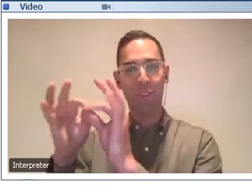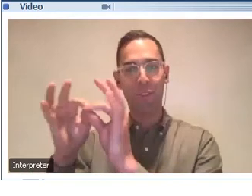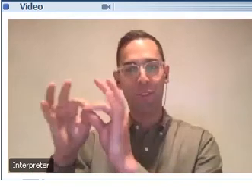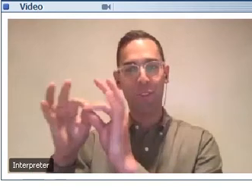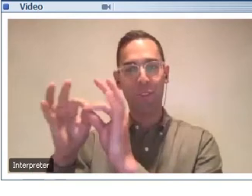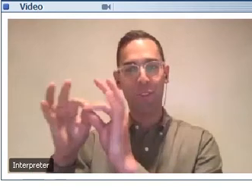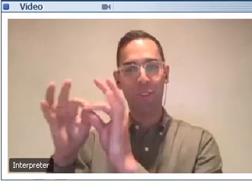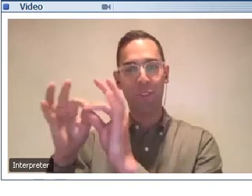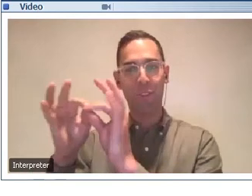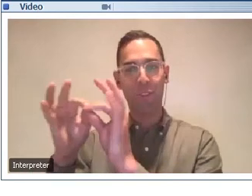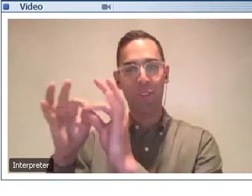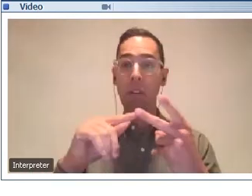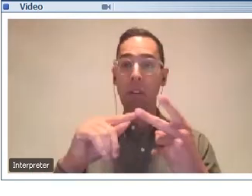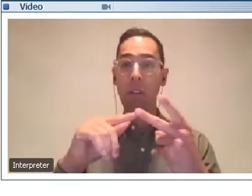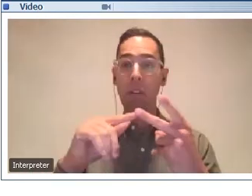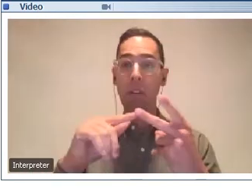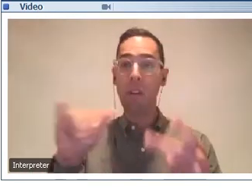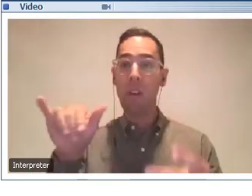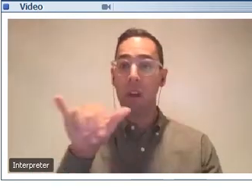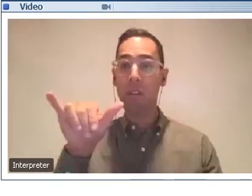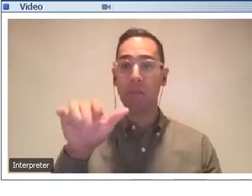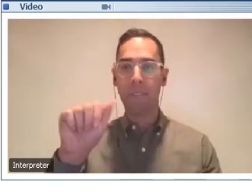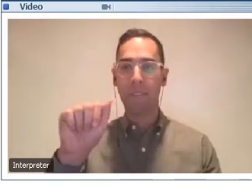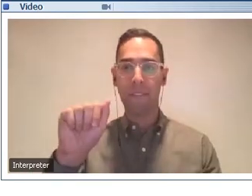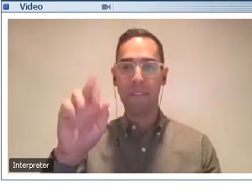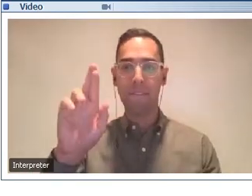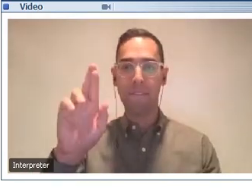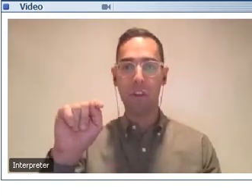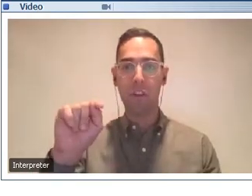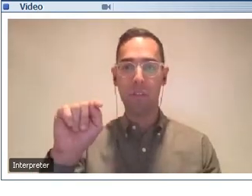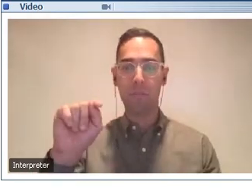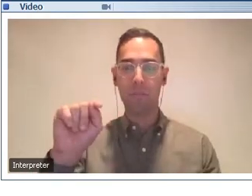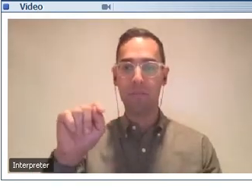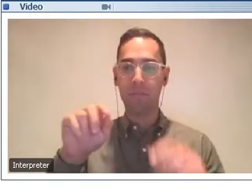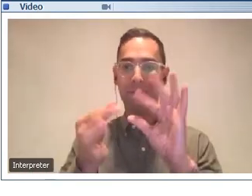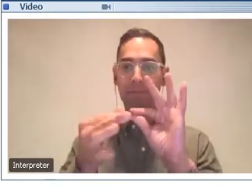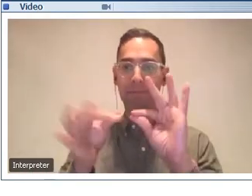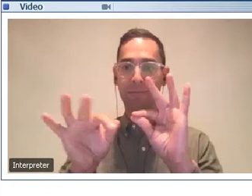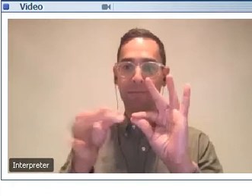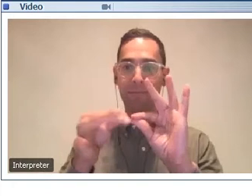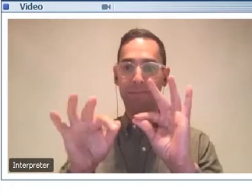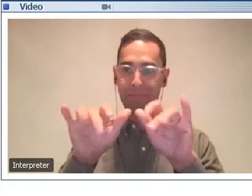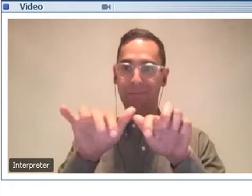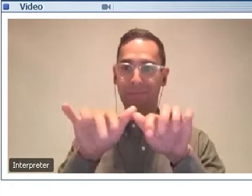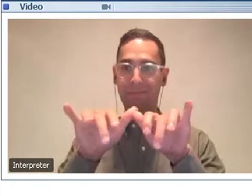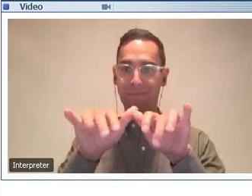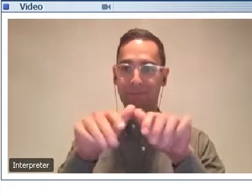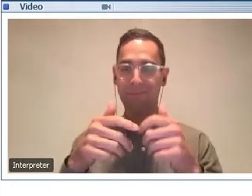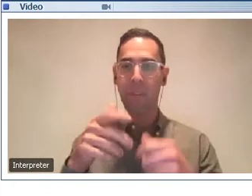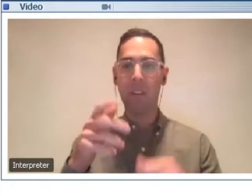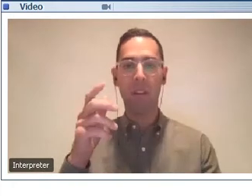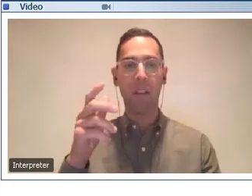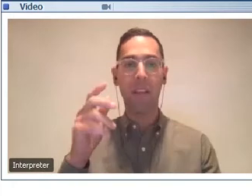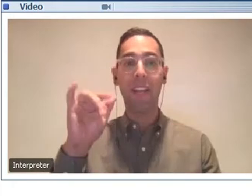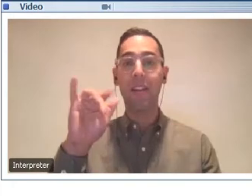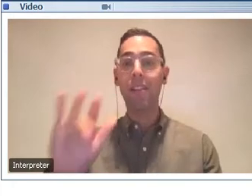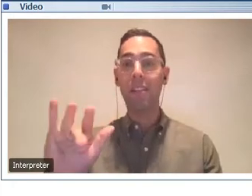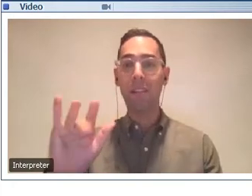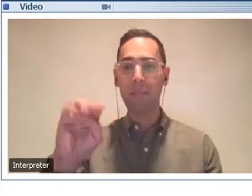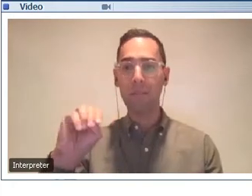click on the Multimedia viewer, and you should see captioning appear in the lower right-hand corner of your